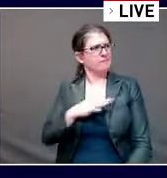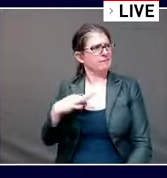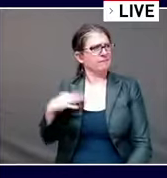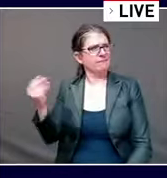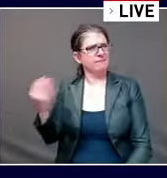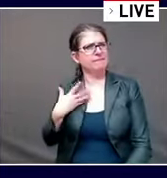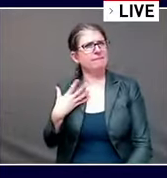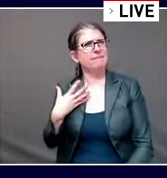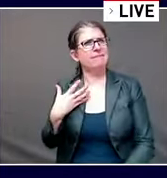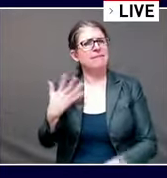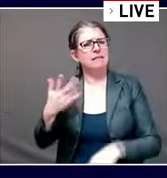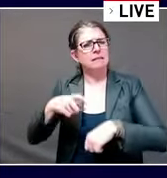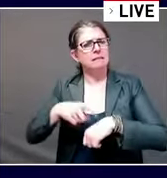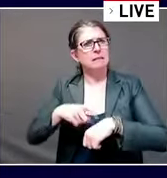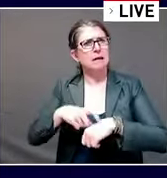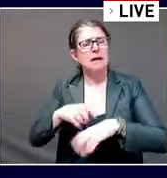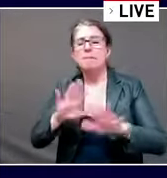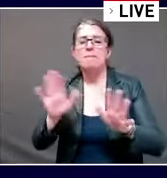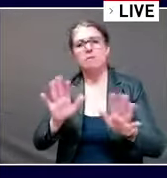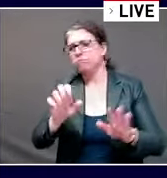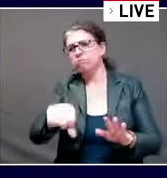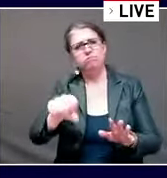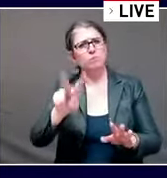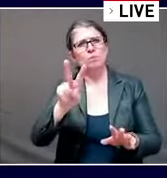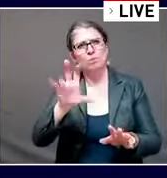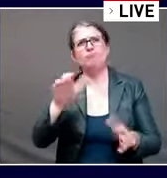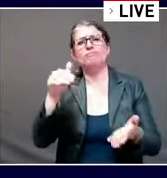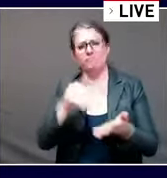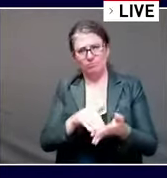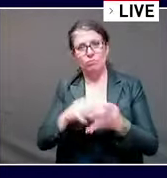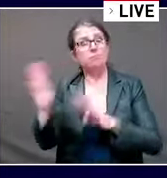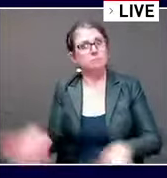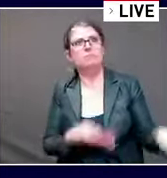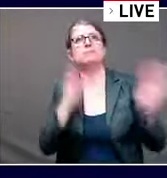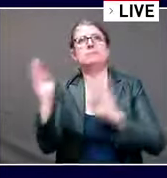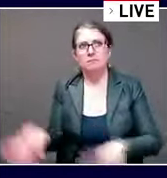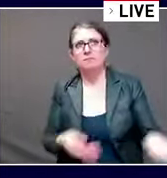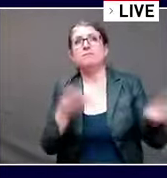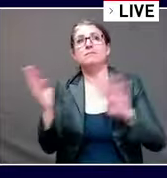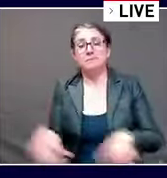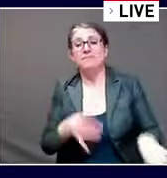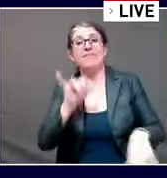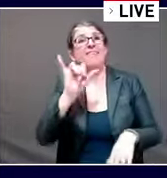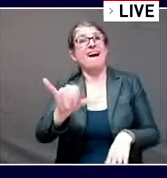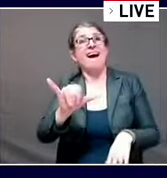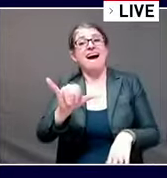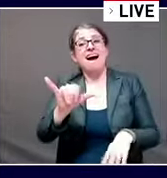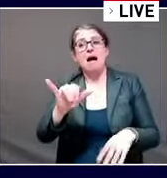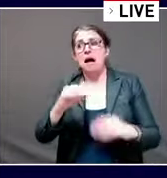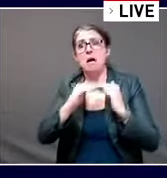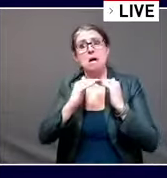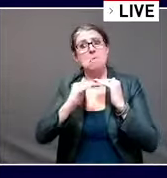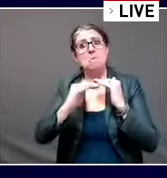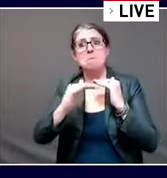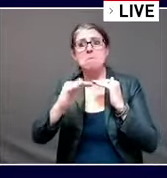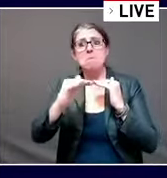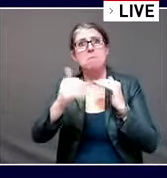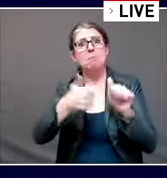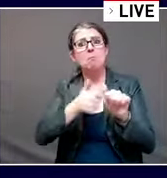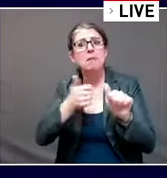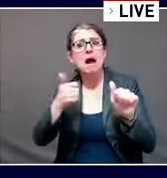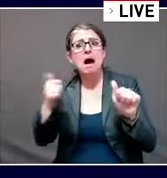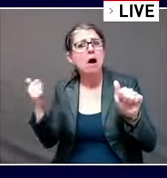plateau in terms of testing volume, and we're hoping to see where that goes. If the case numbers increase, we may need to